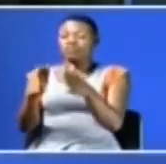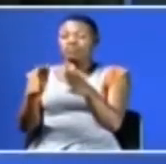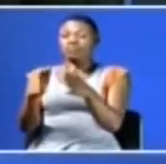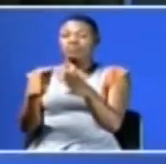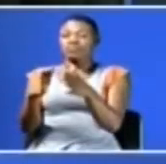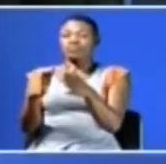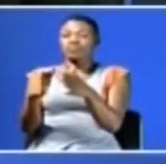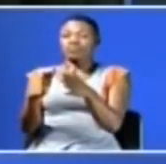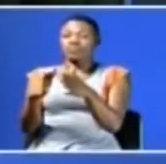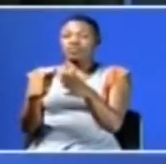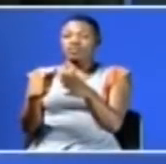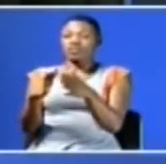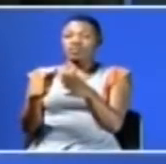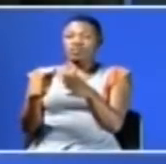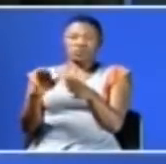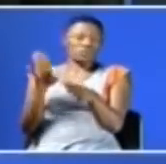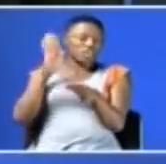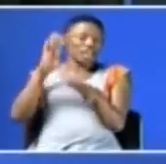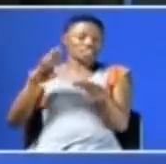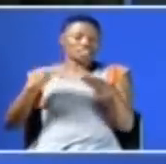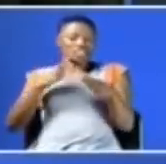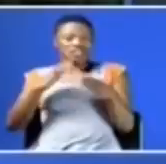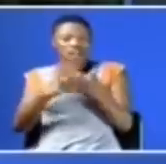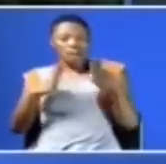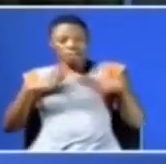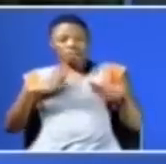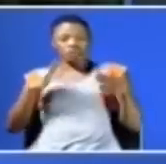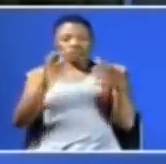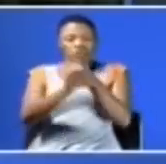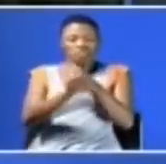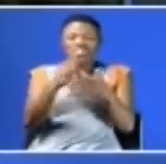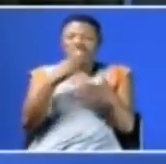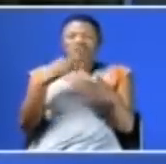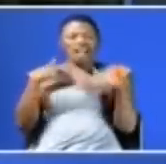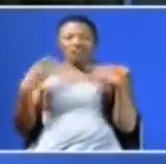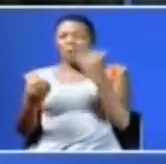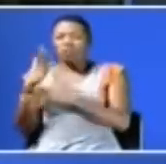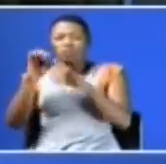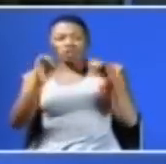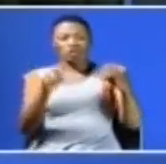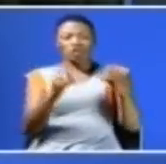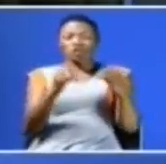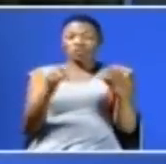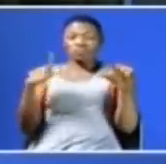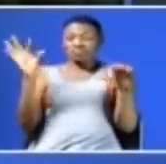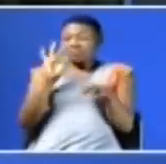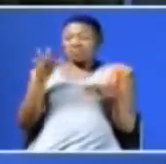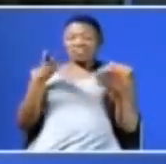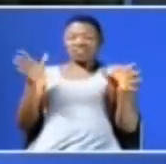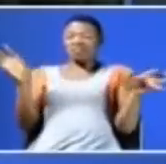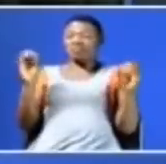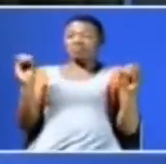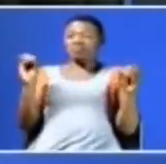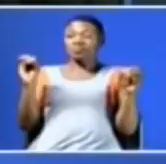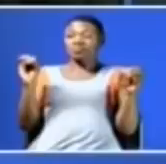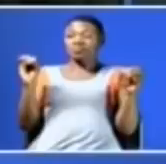now. And you've heard already some people within the Jubilee saying, look, we'll have something new. So you won't be surprised. So it's not about a